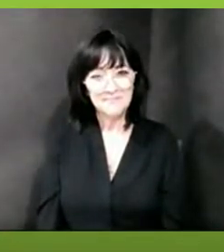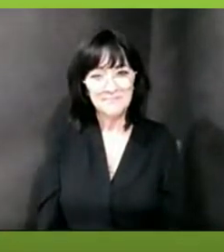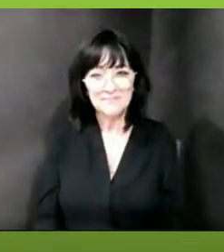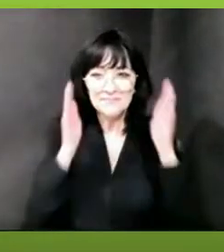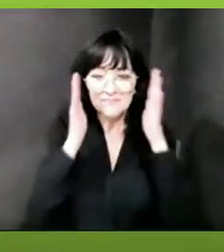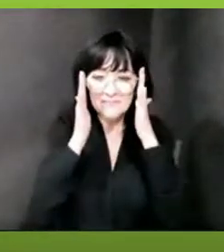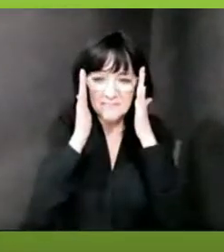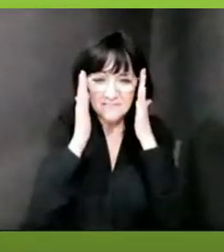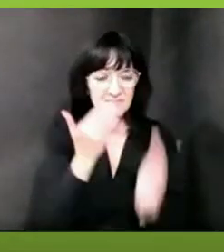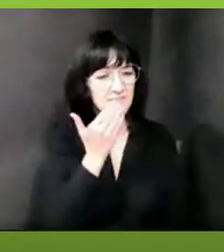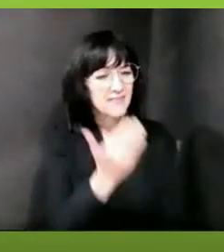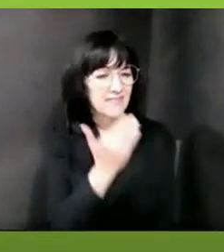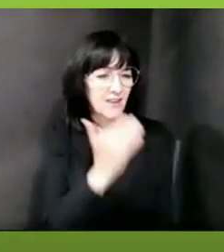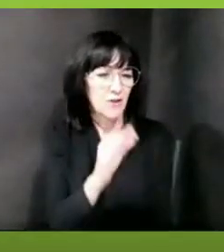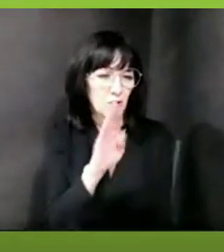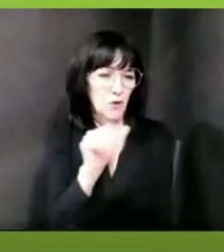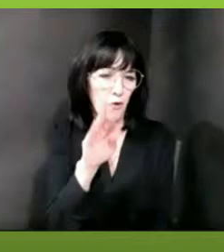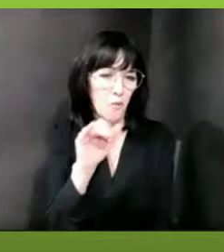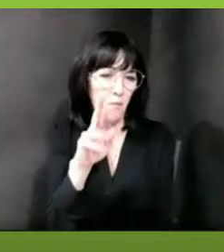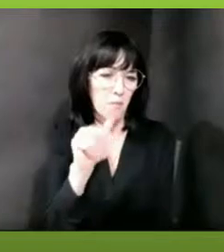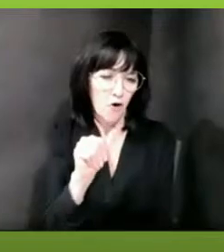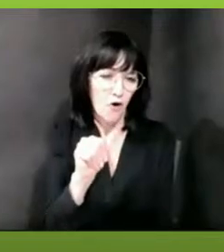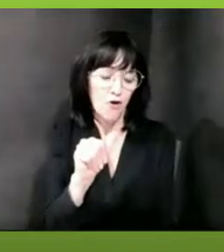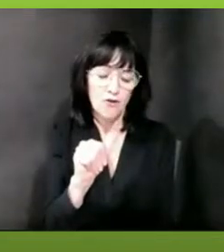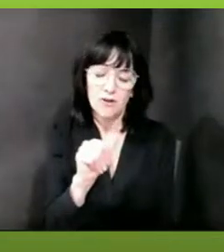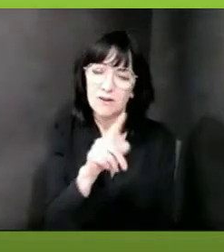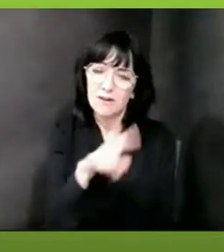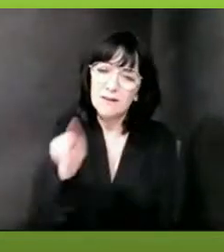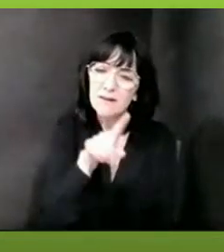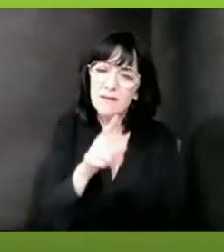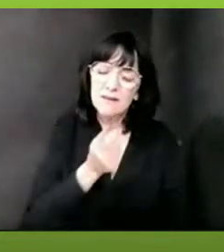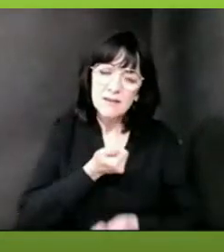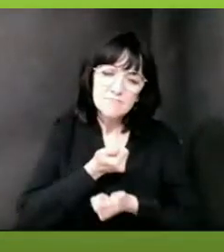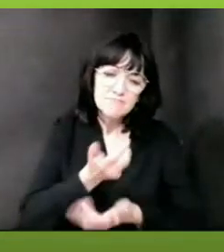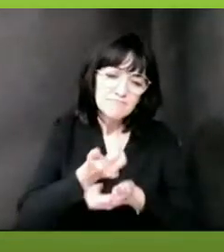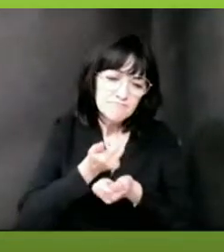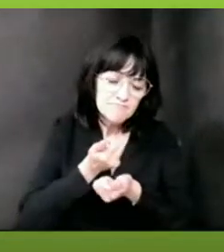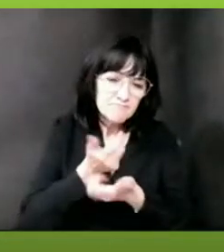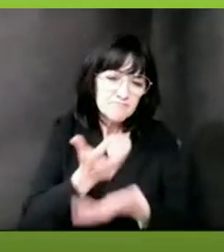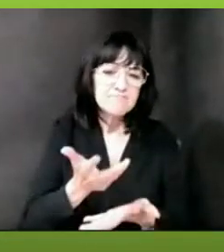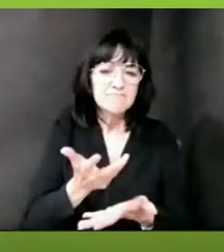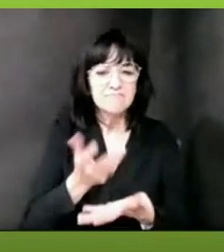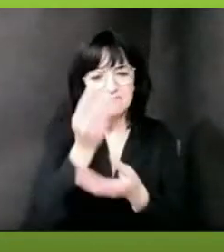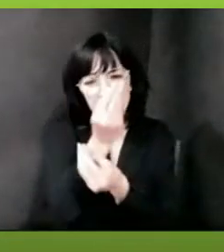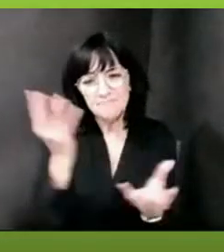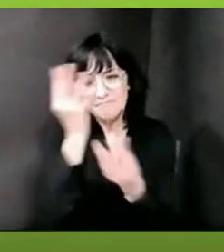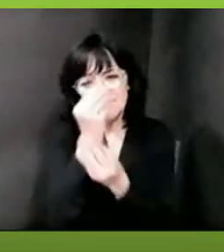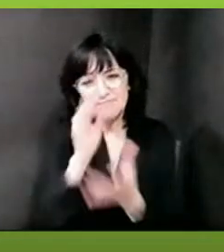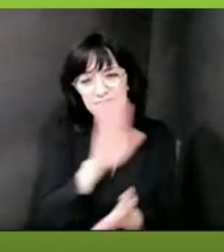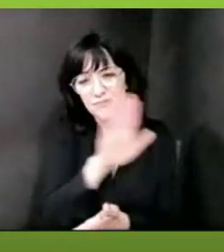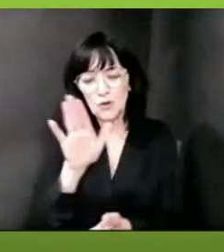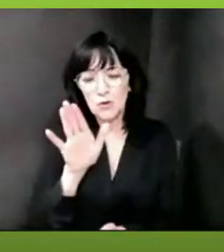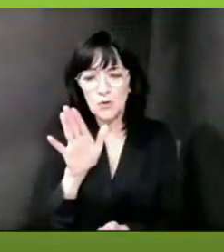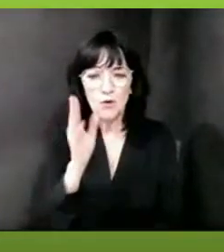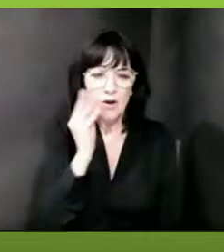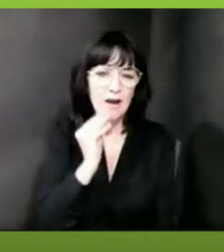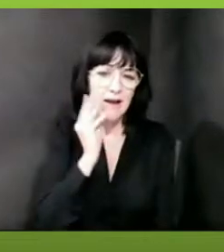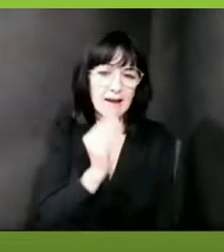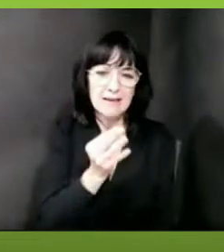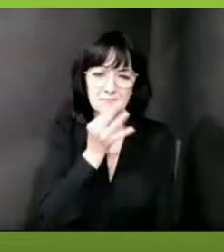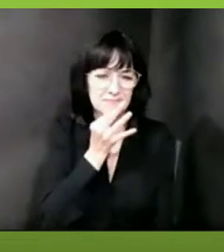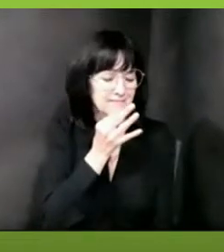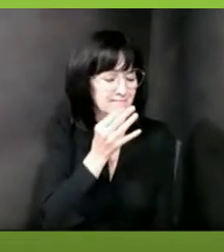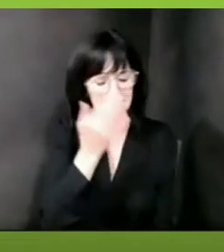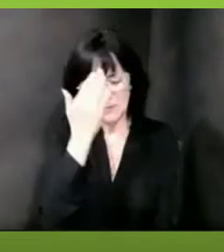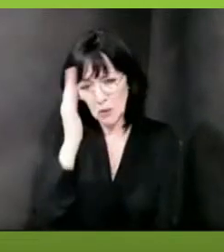Thank you, Barbara. Thanks everyone for sharing your experience and expertise. I think we could probably talk about this topic for another hour,